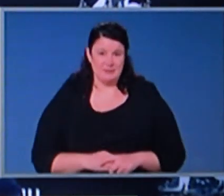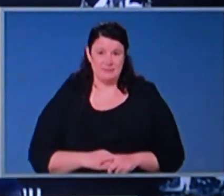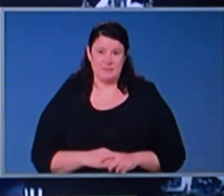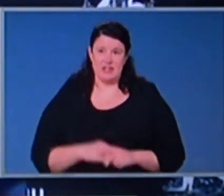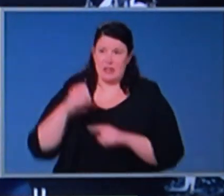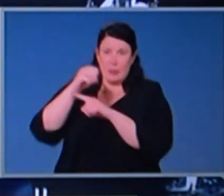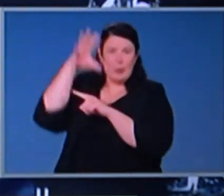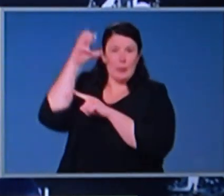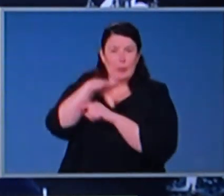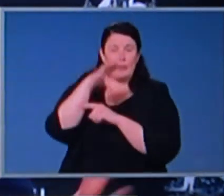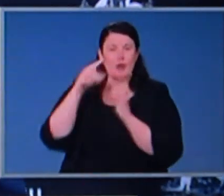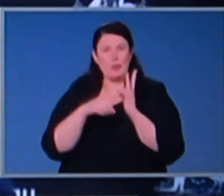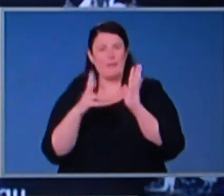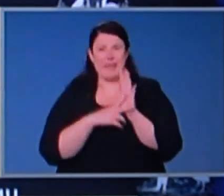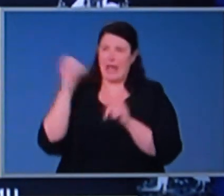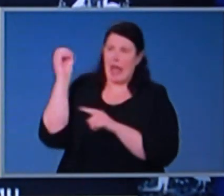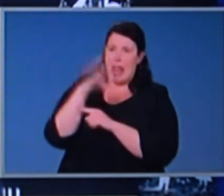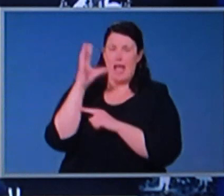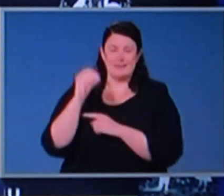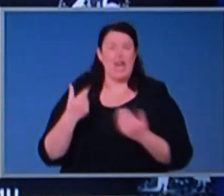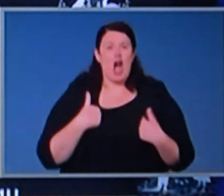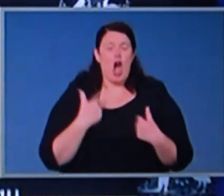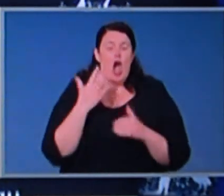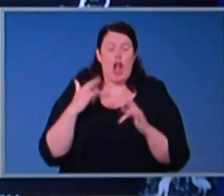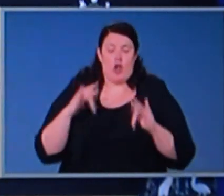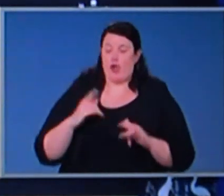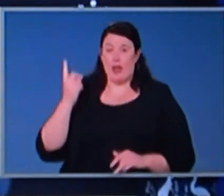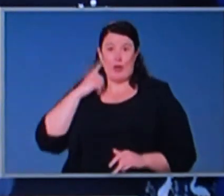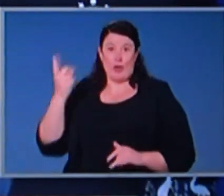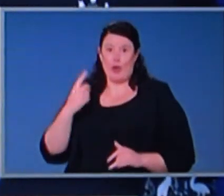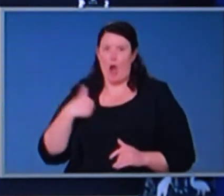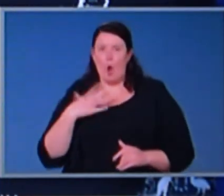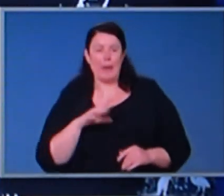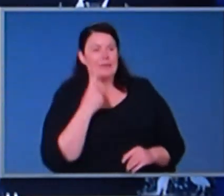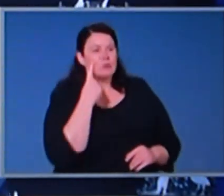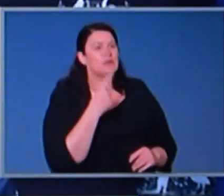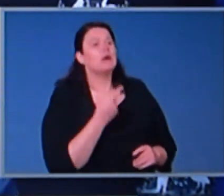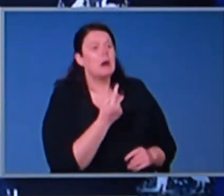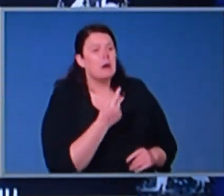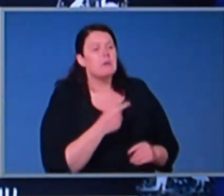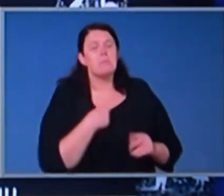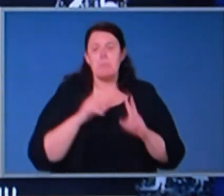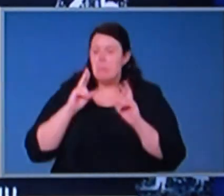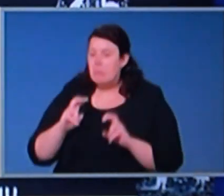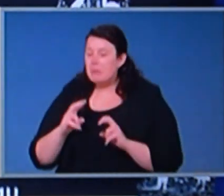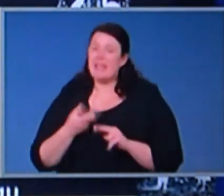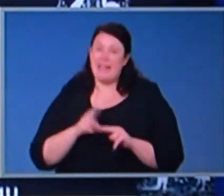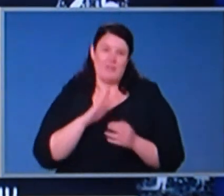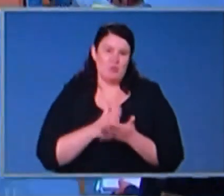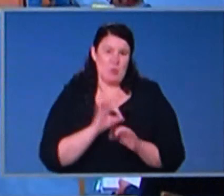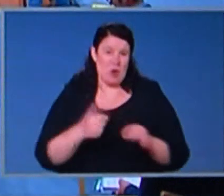ultraviolet light. I don't know the context in which he said it, so I really would need to study it and before I could comment. Thank